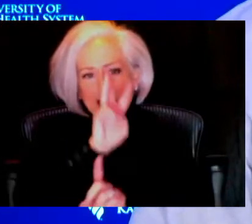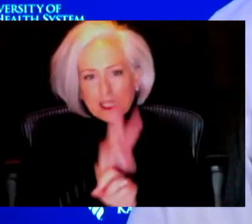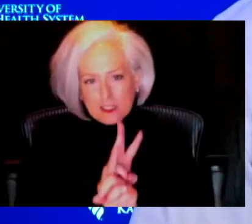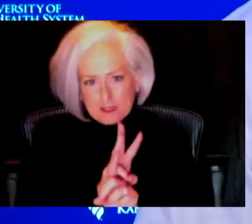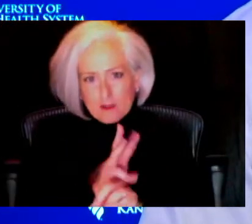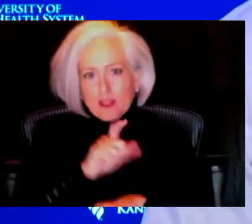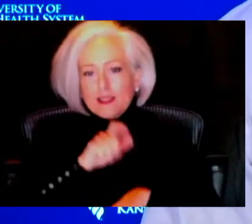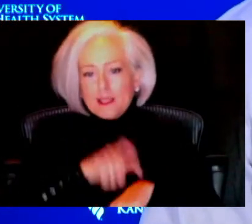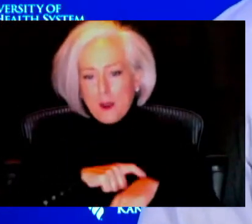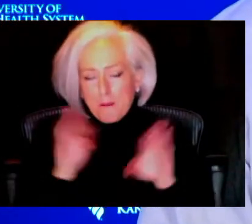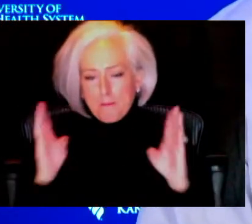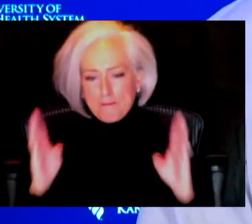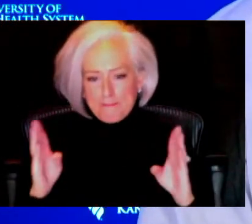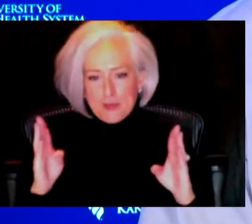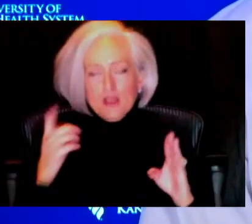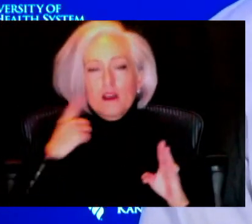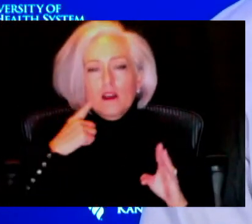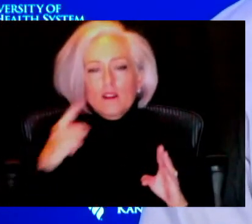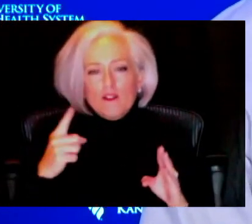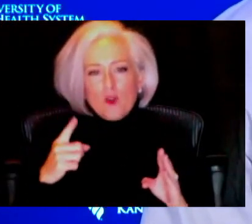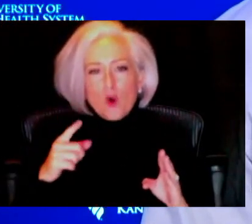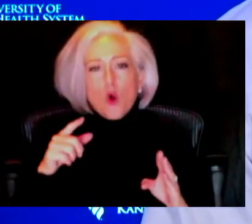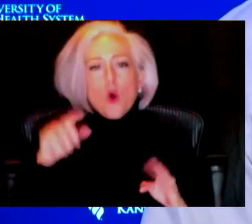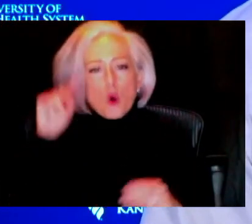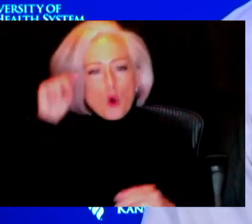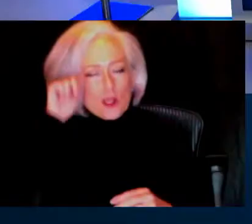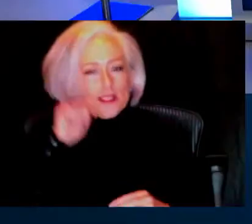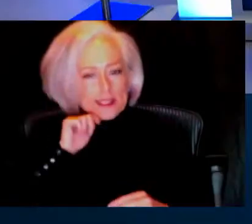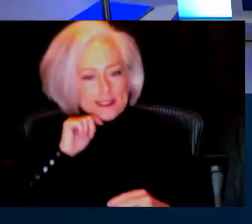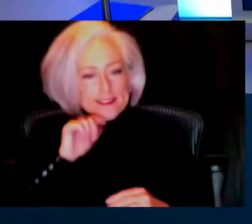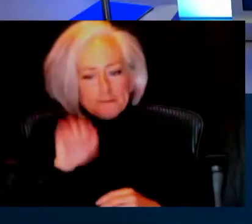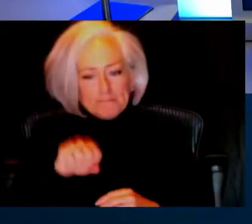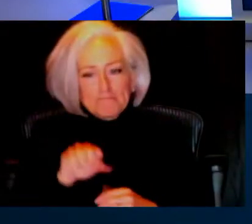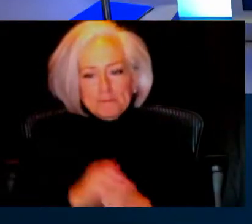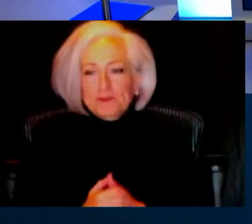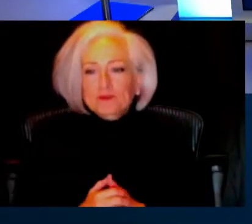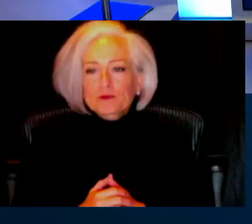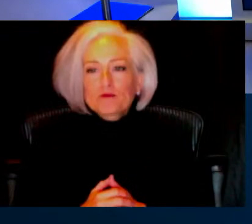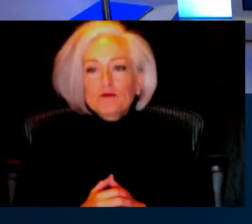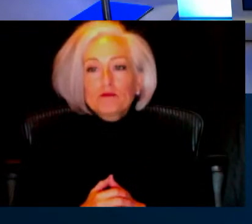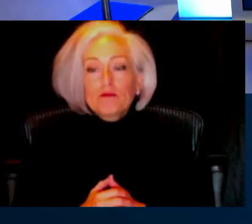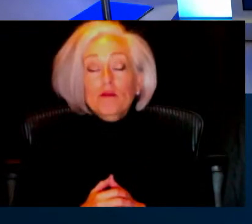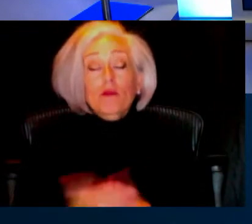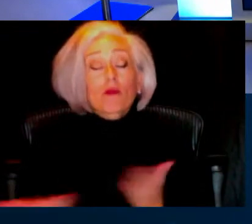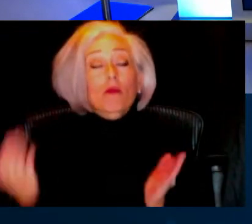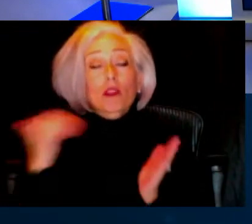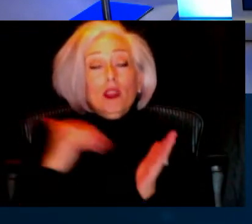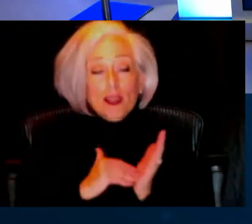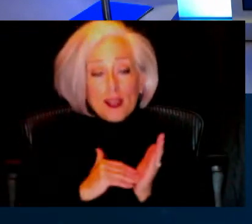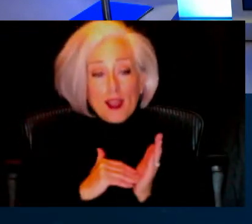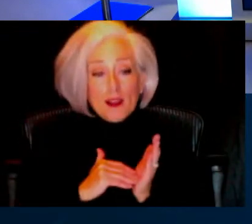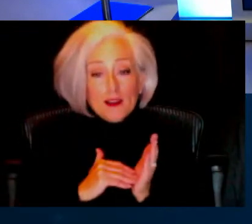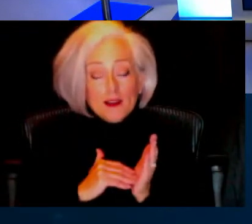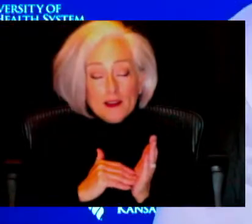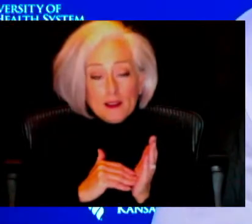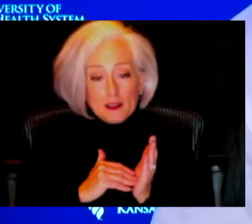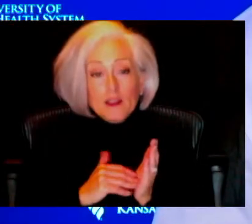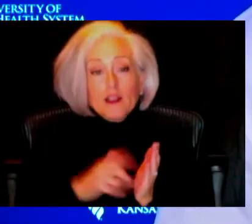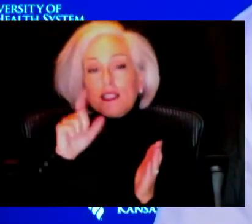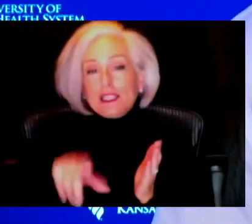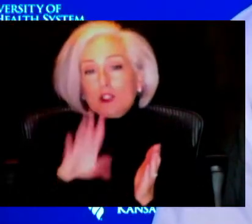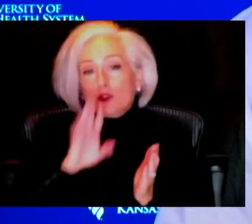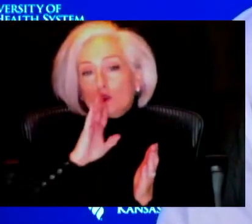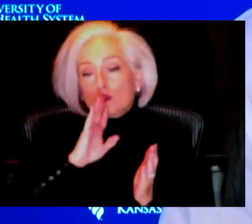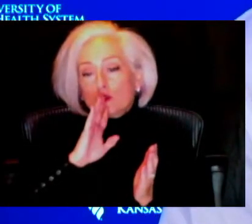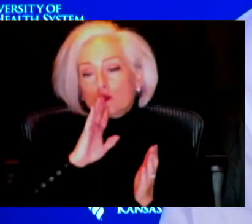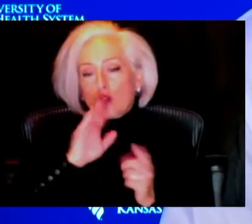point for those adolescents as well. So again, I think we have to talk about what are we talking about